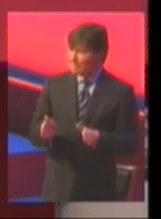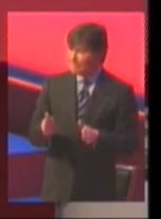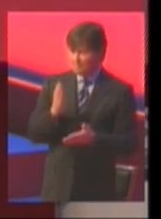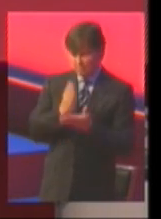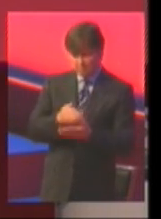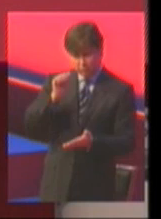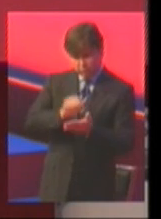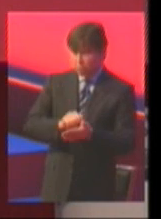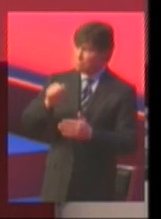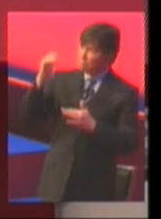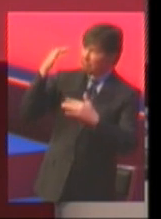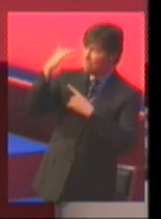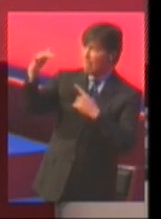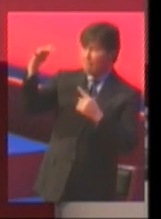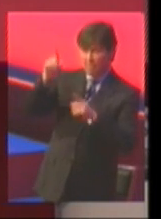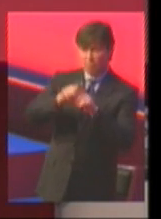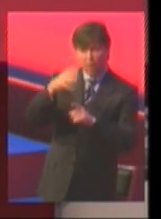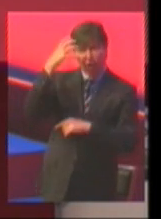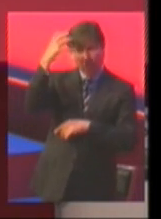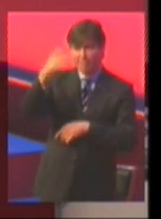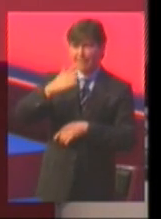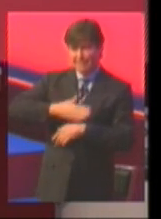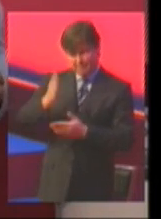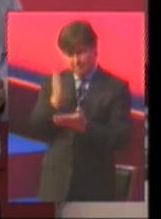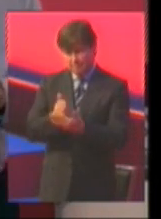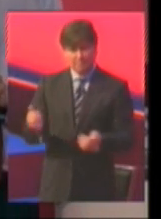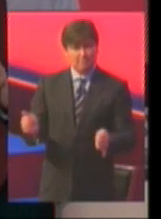is why we need to get a deal in Copenhagen.